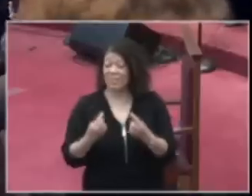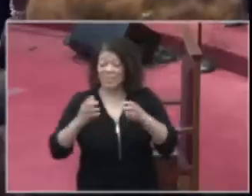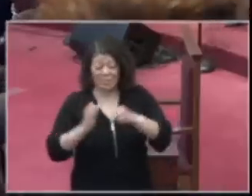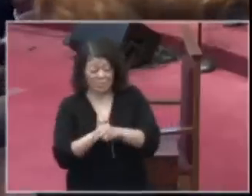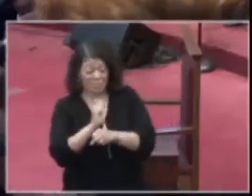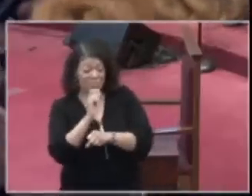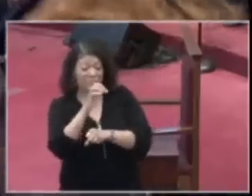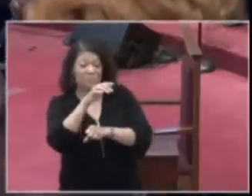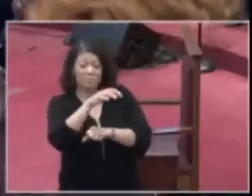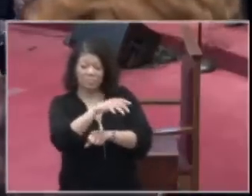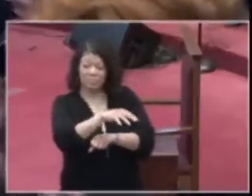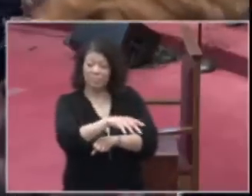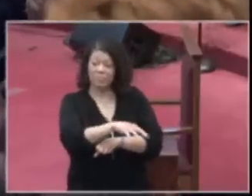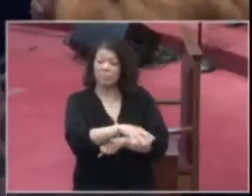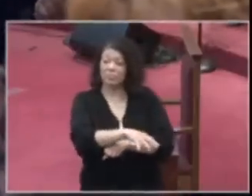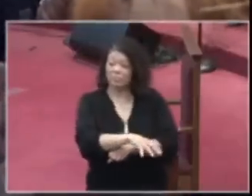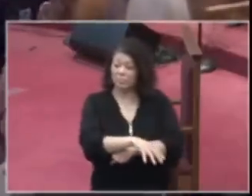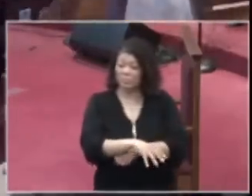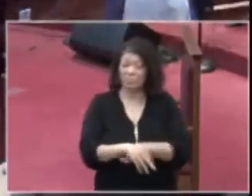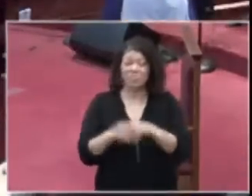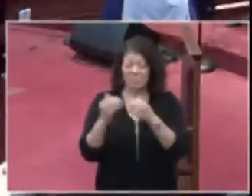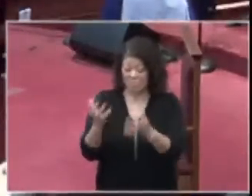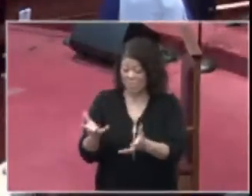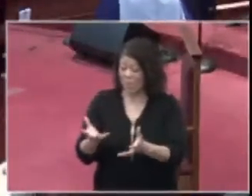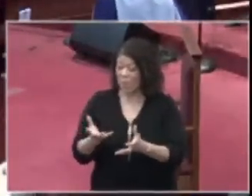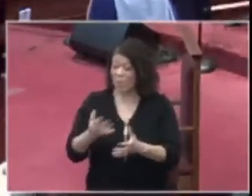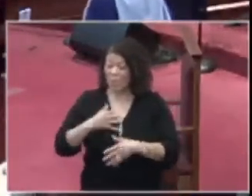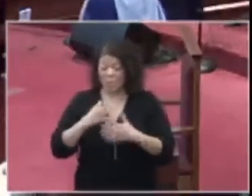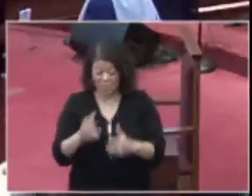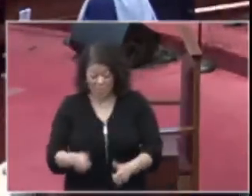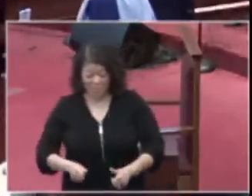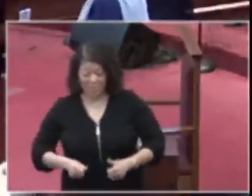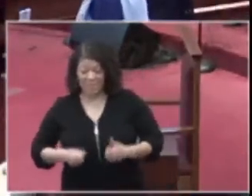want to run over. I want to run over.